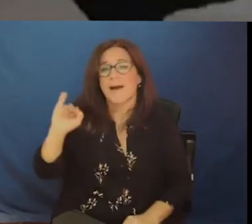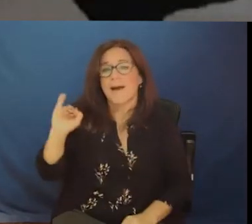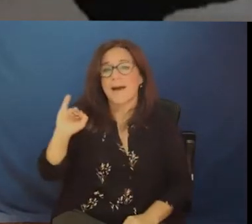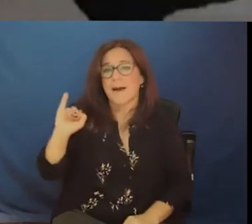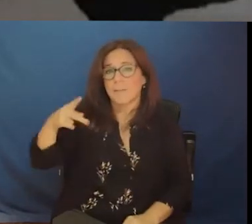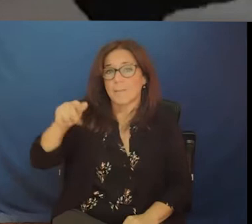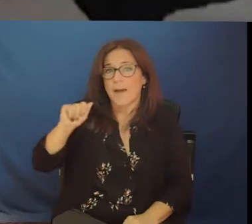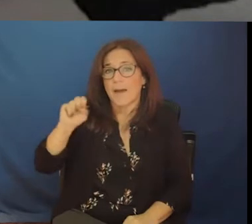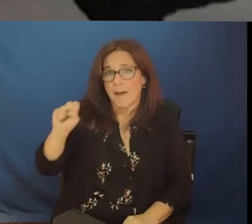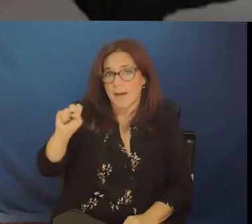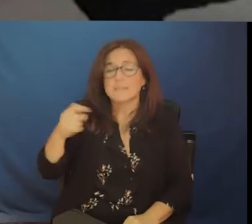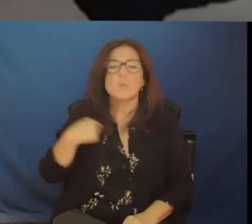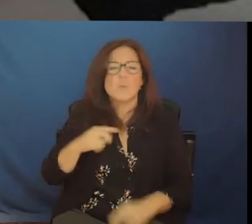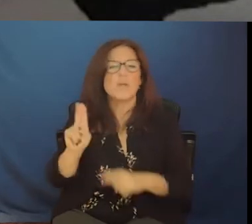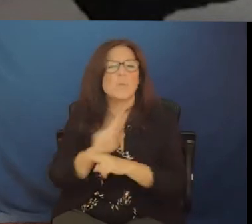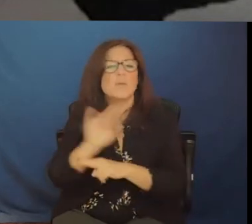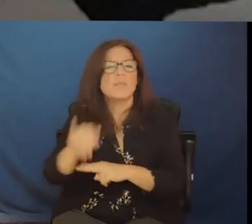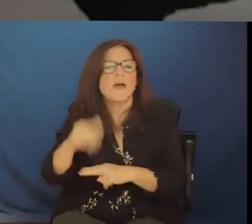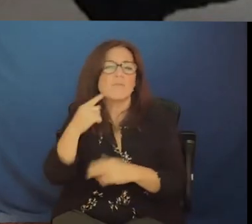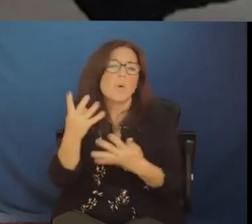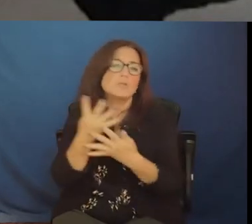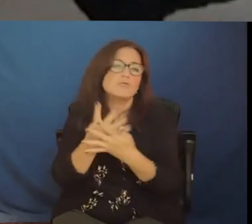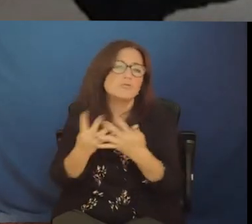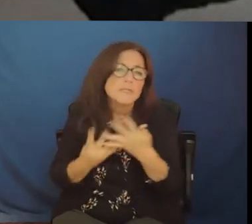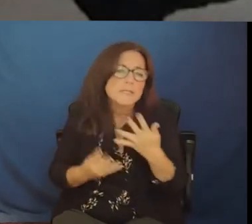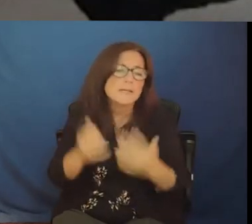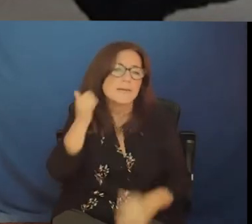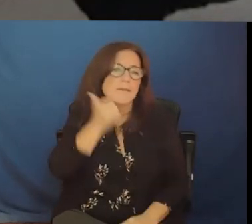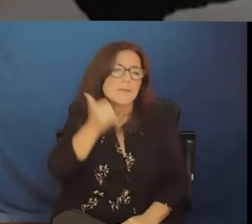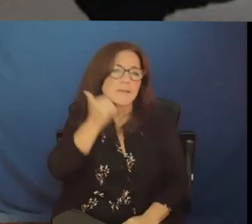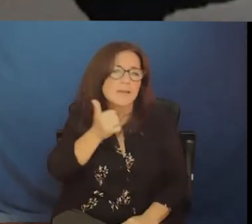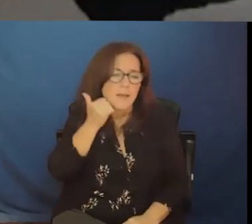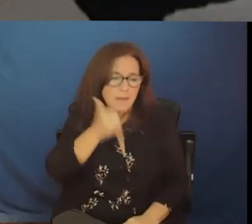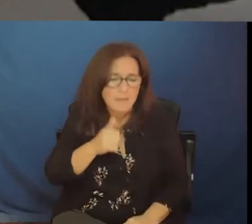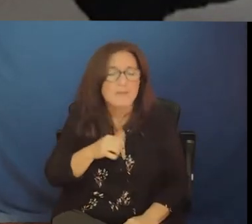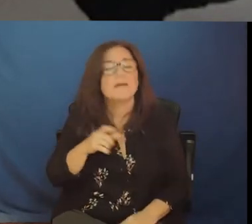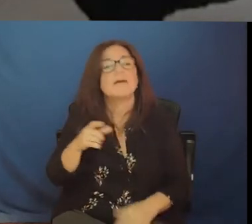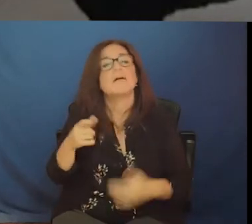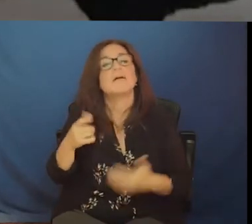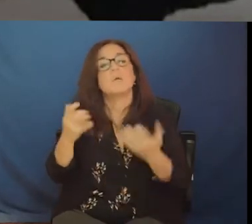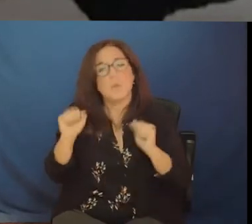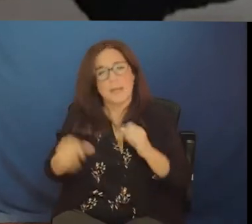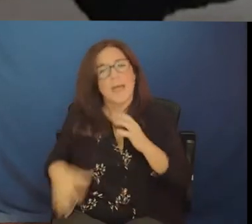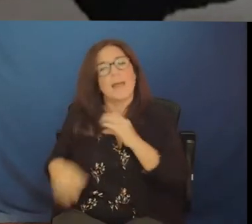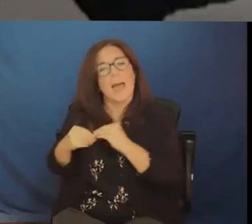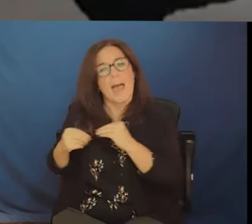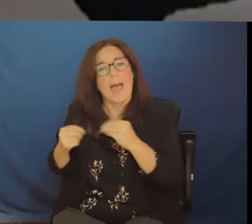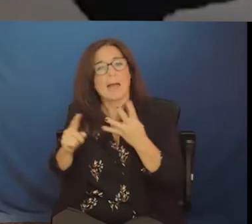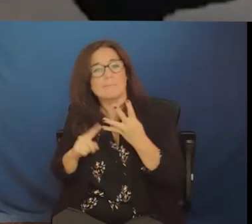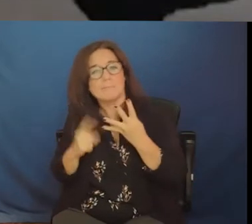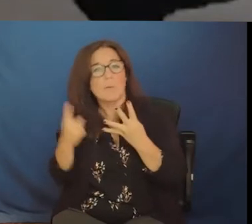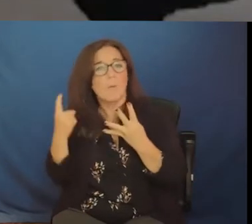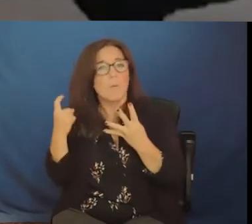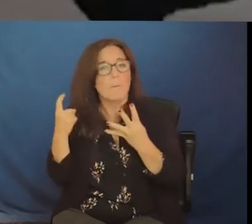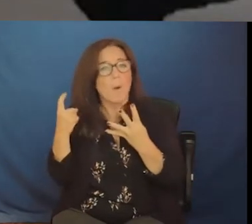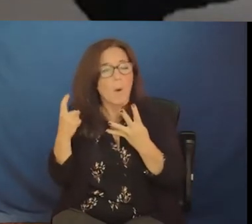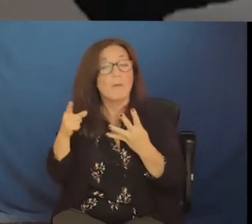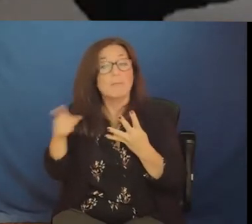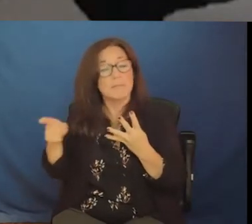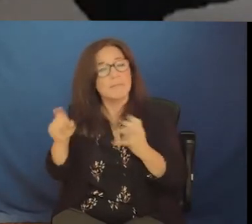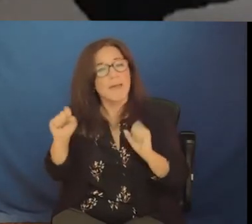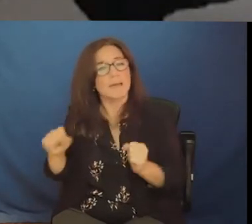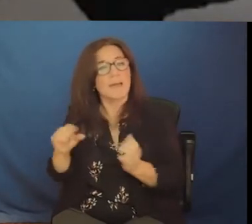are checking in each day, has now added or is getting ready to add a component where folks can indicate when